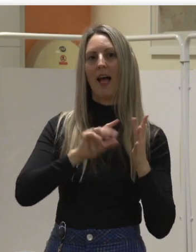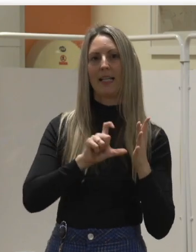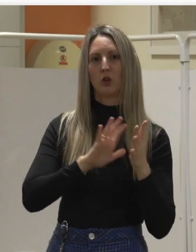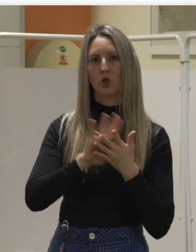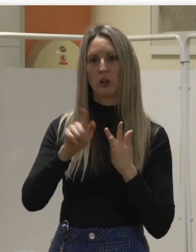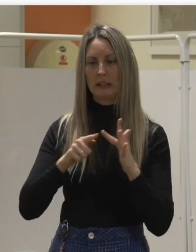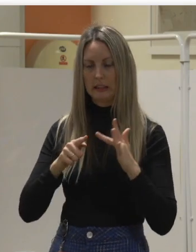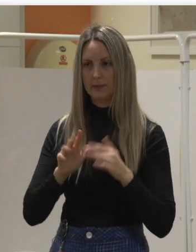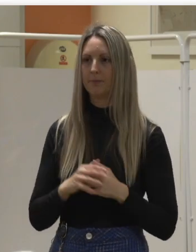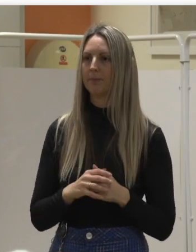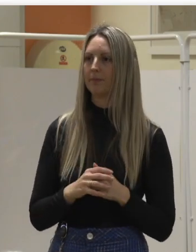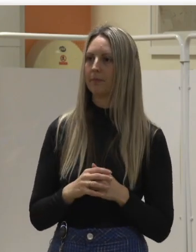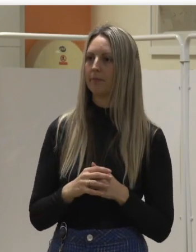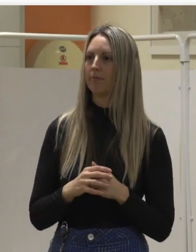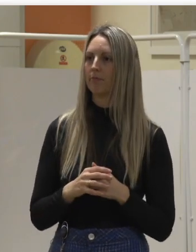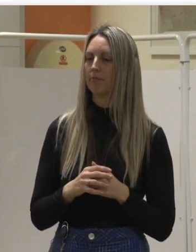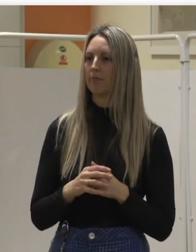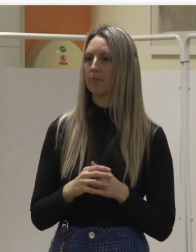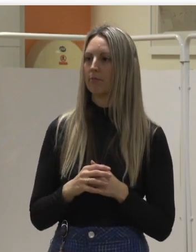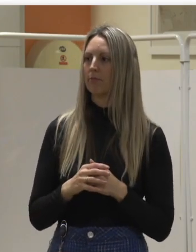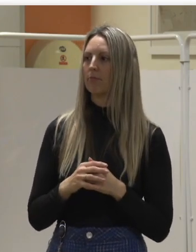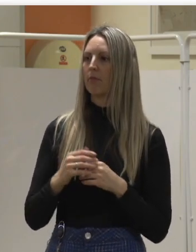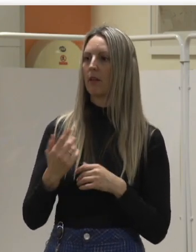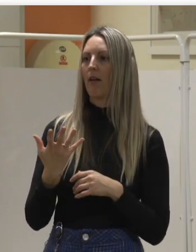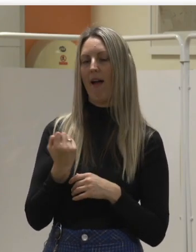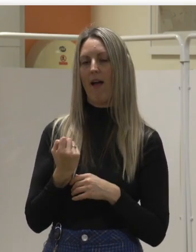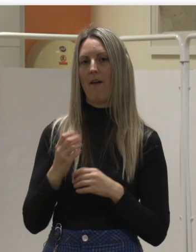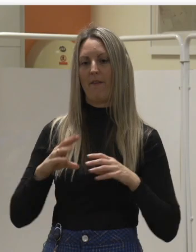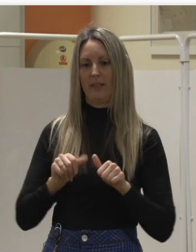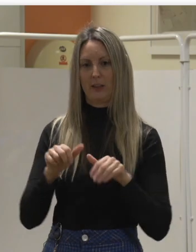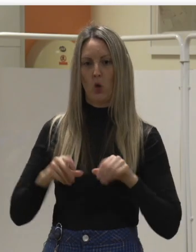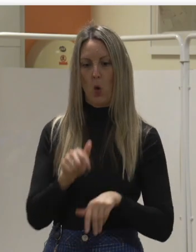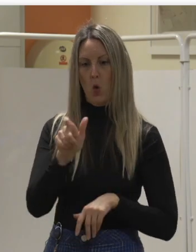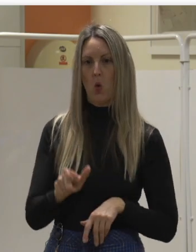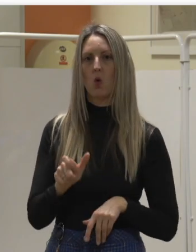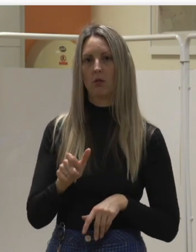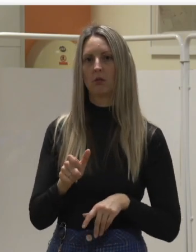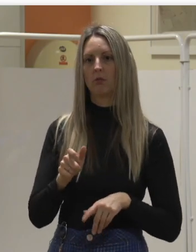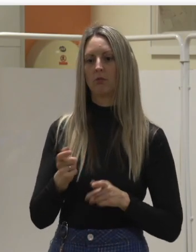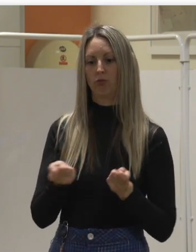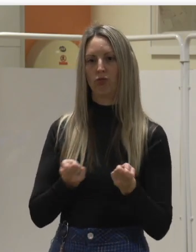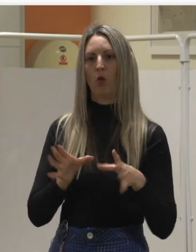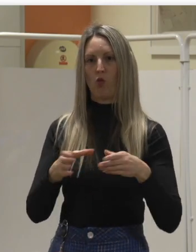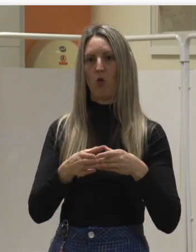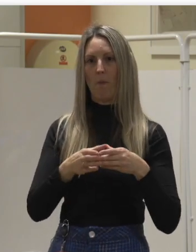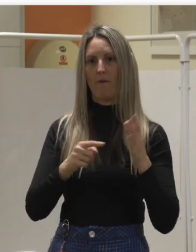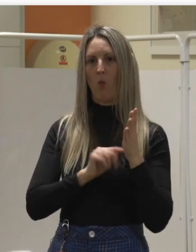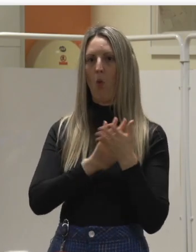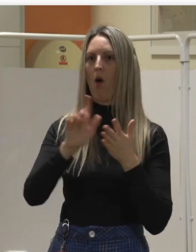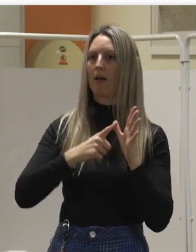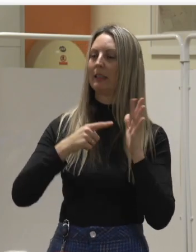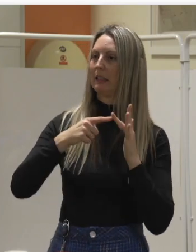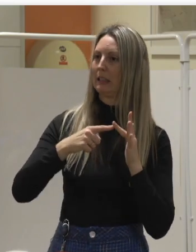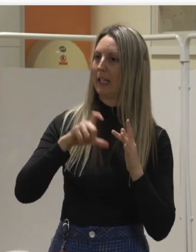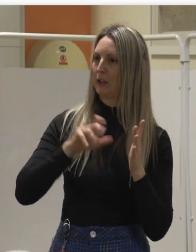Chi classes in the community in Burton, and I spoke to fibroactive people who said that they also use Tai